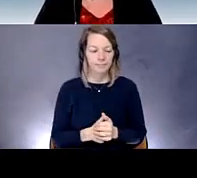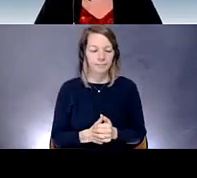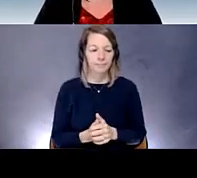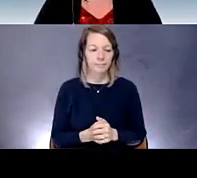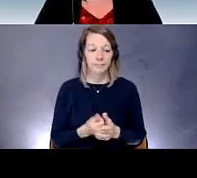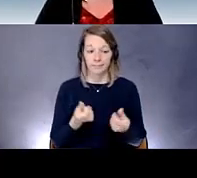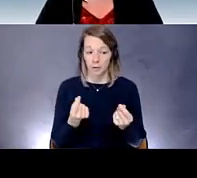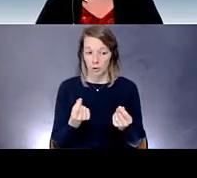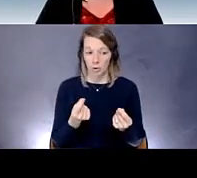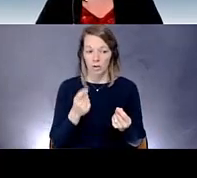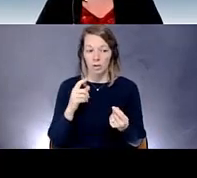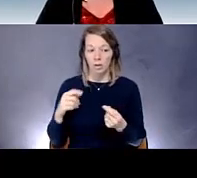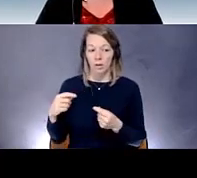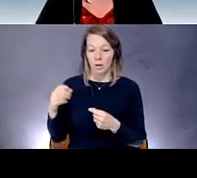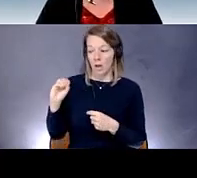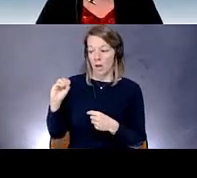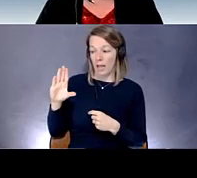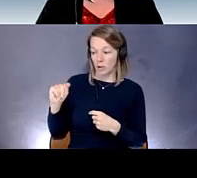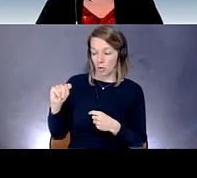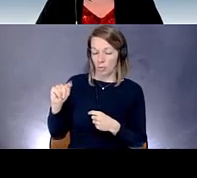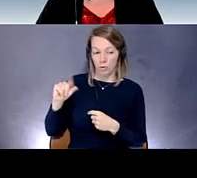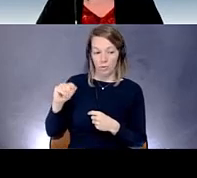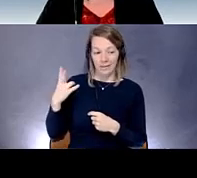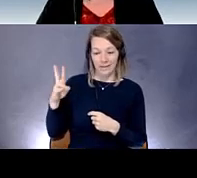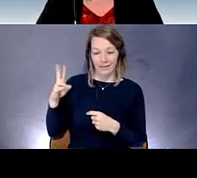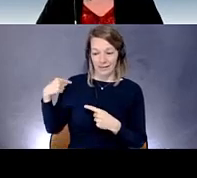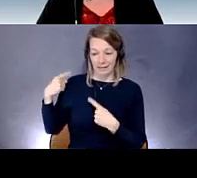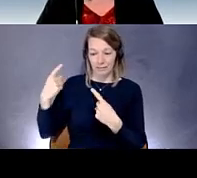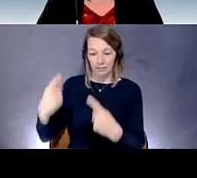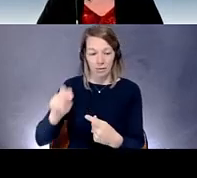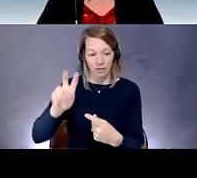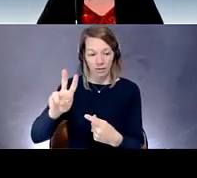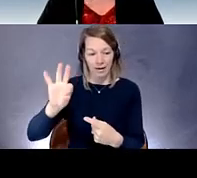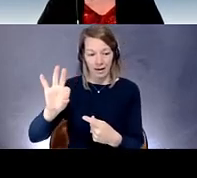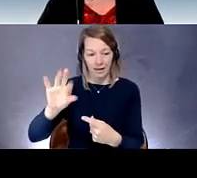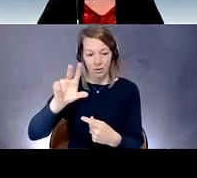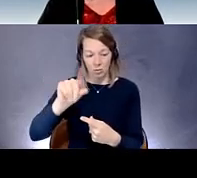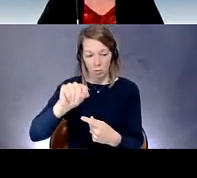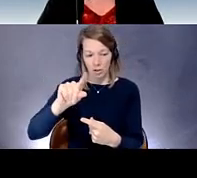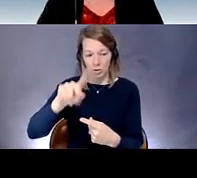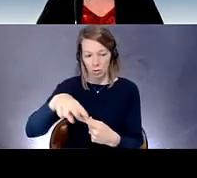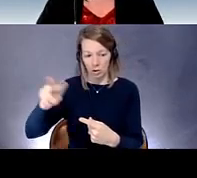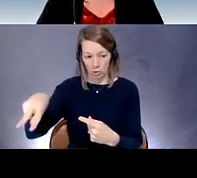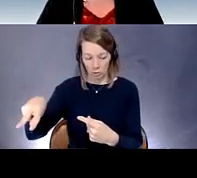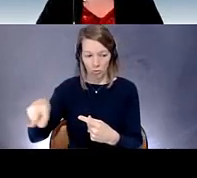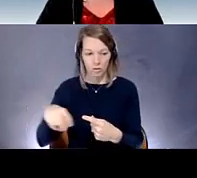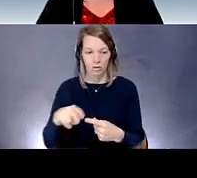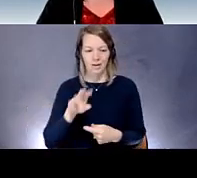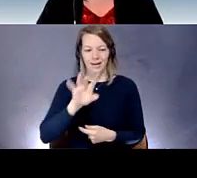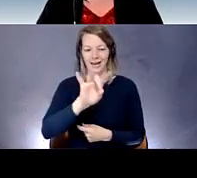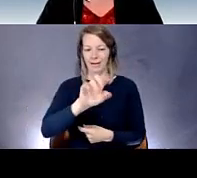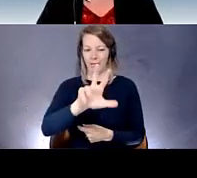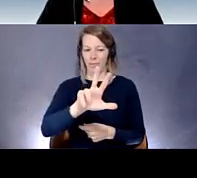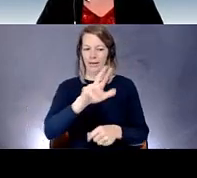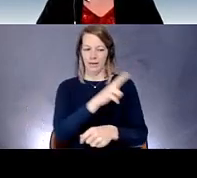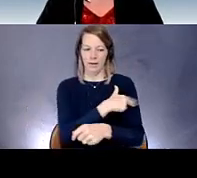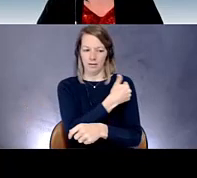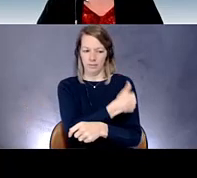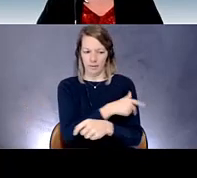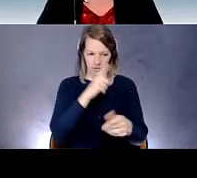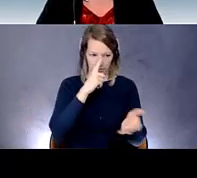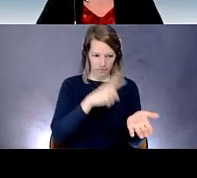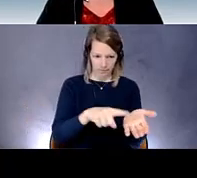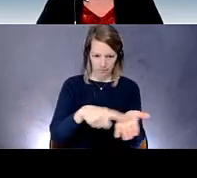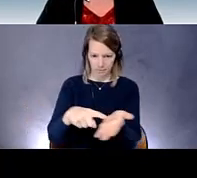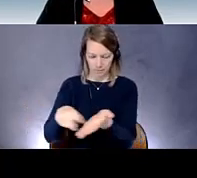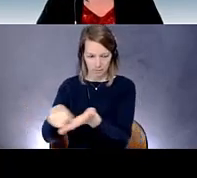is from October 17th through November 9th, 2022, we reviewed 83 of Colorado's general and acute and